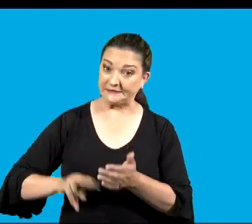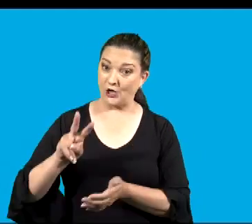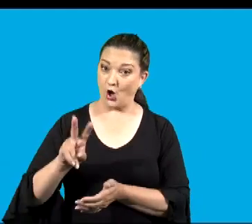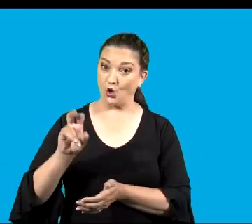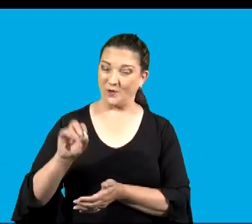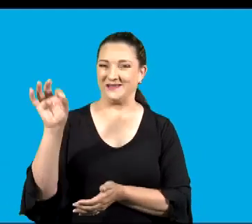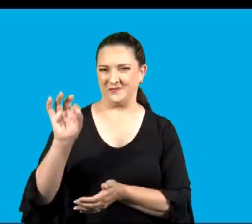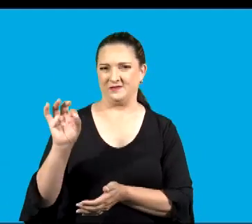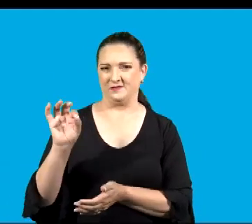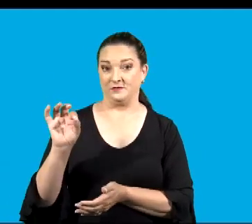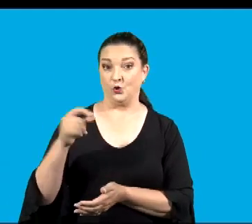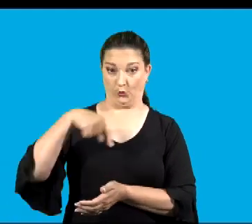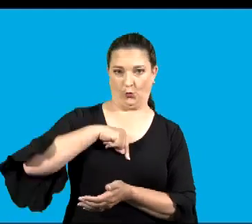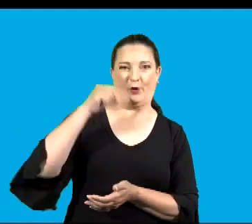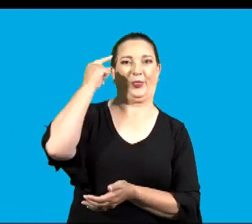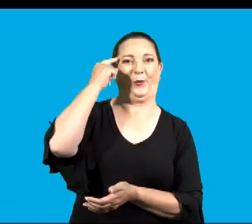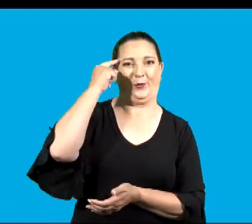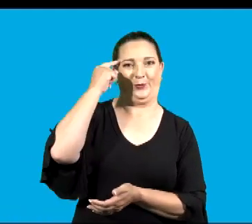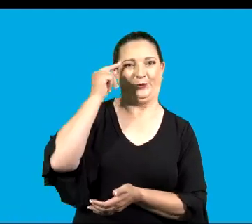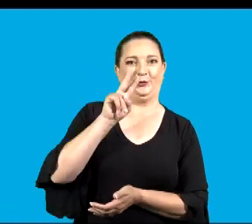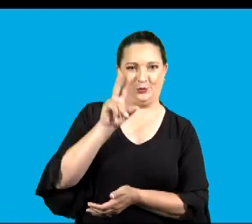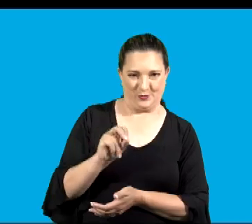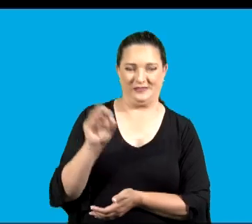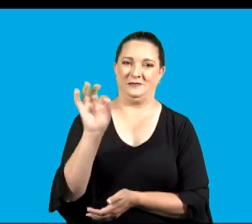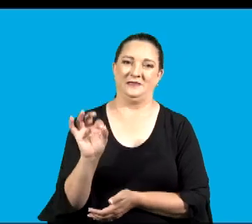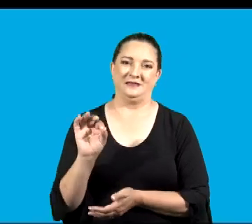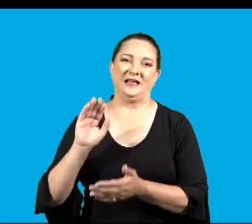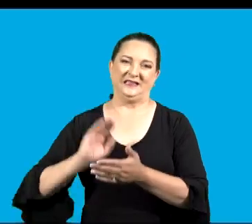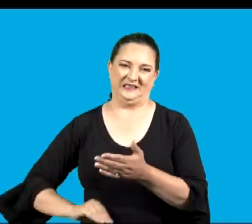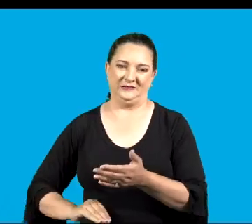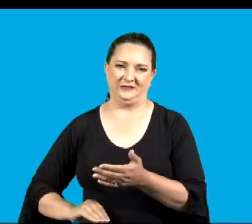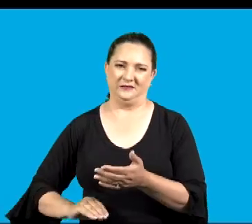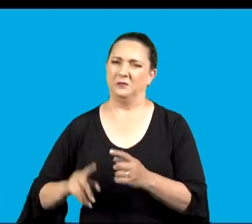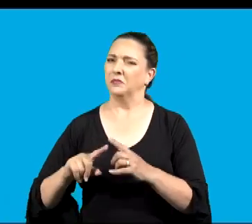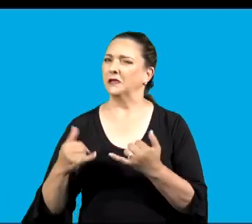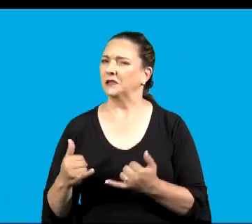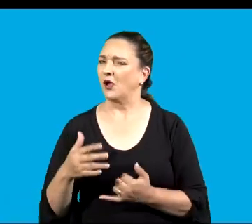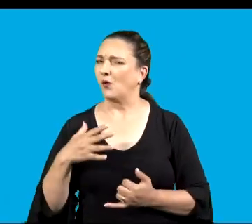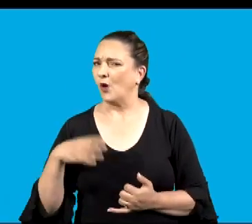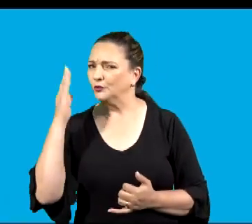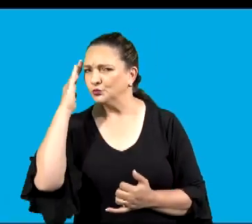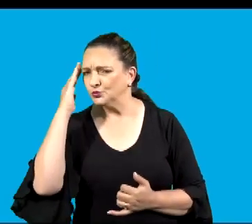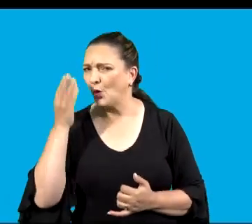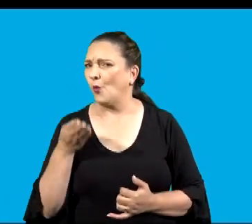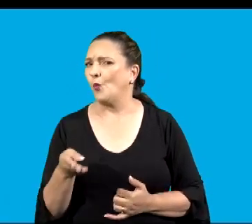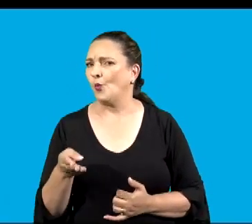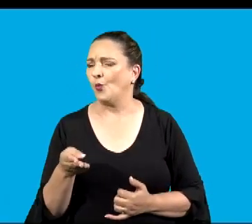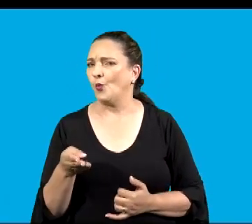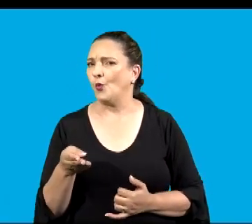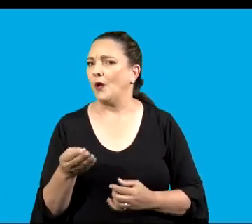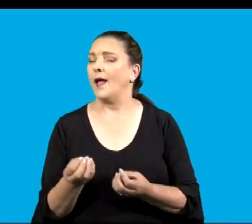20% discount. According to us, we assumed that it was 20%. So we would want to know how